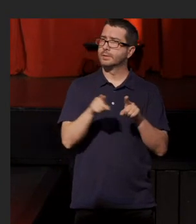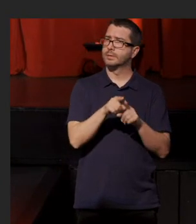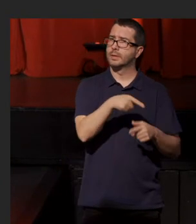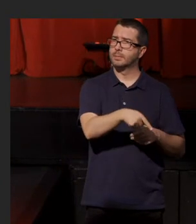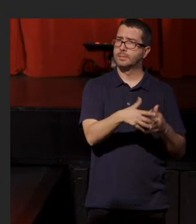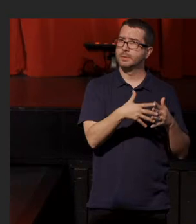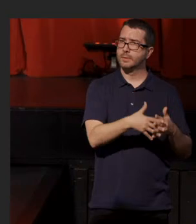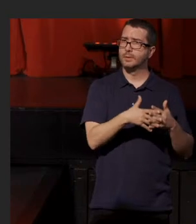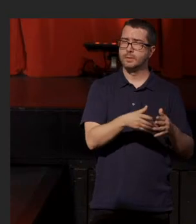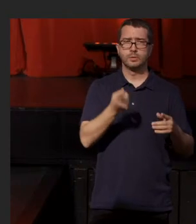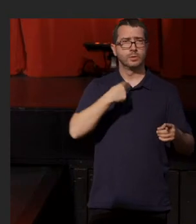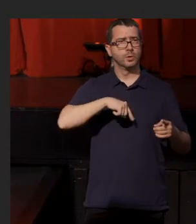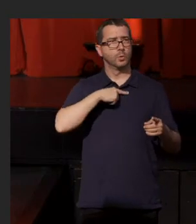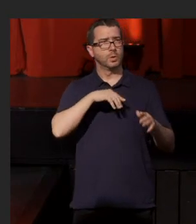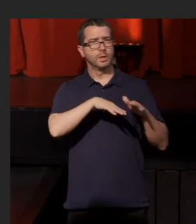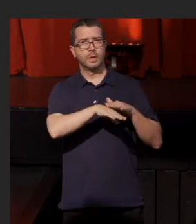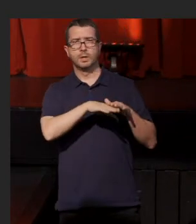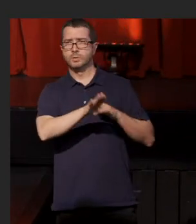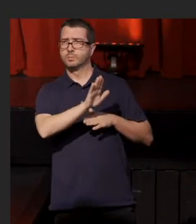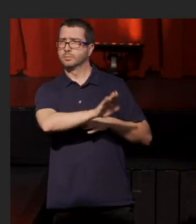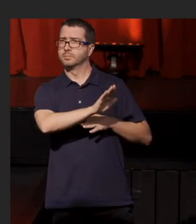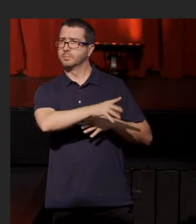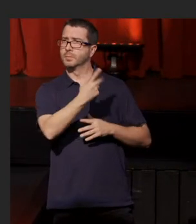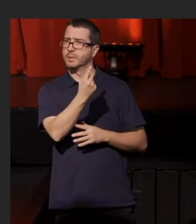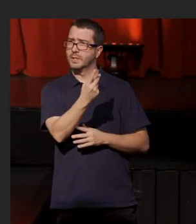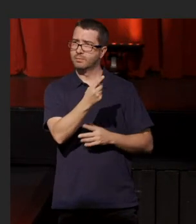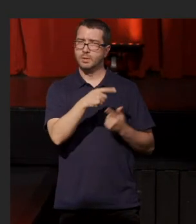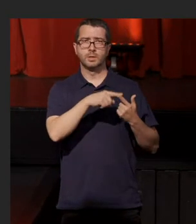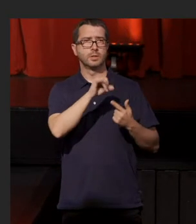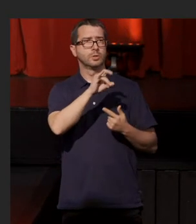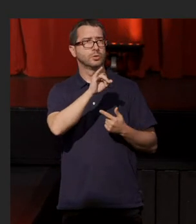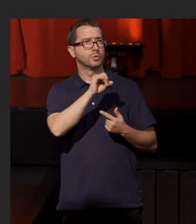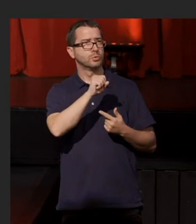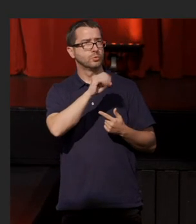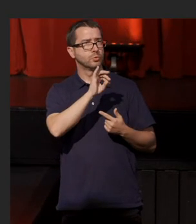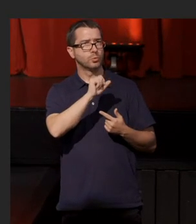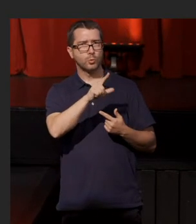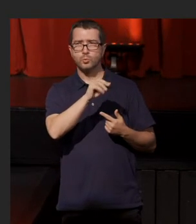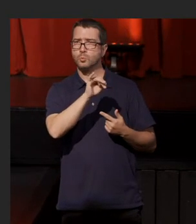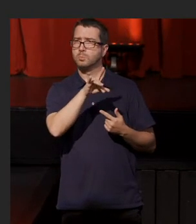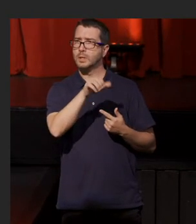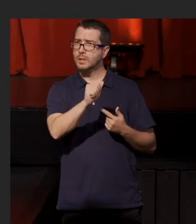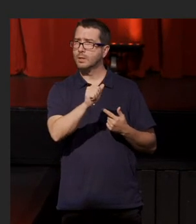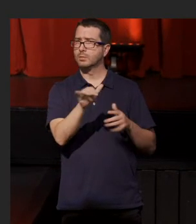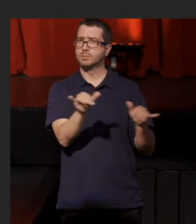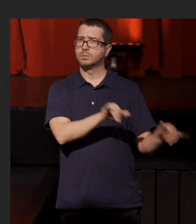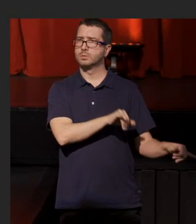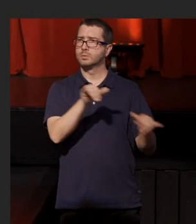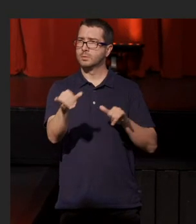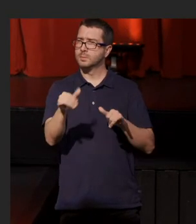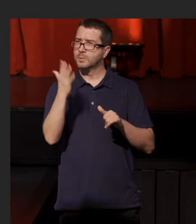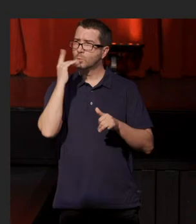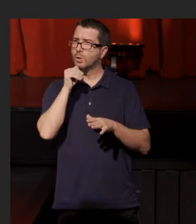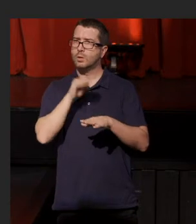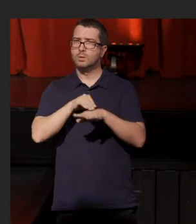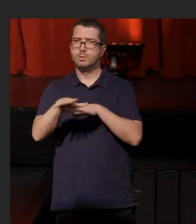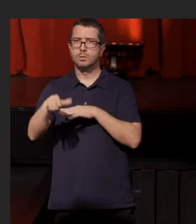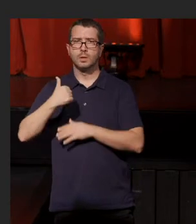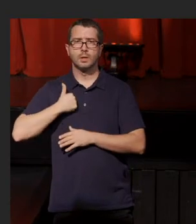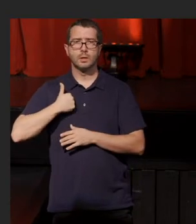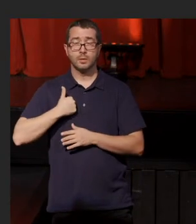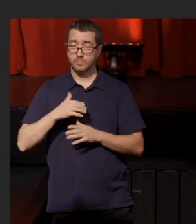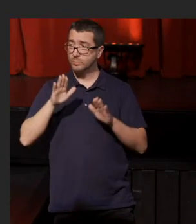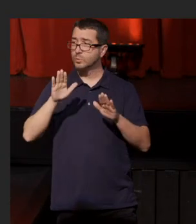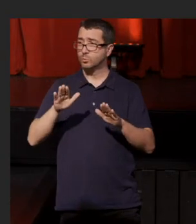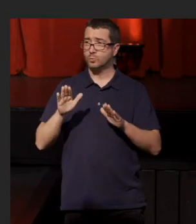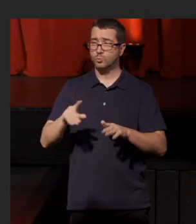since we have access to many of the same kinds of social media or social media platforms? Yeah, that's a great question. We have a lot